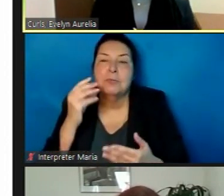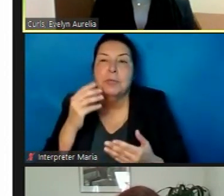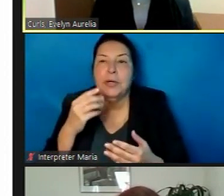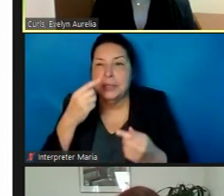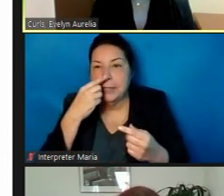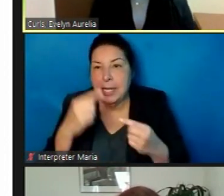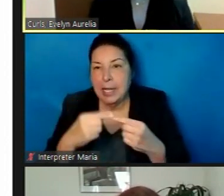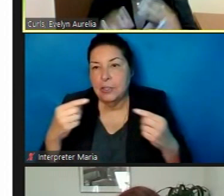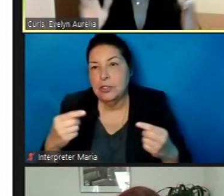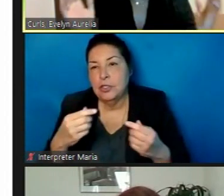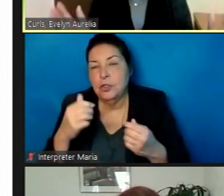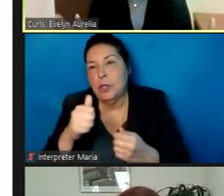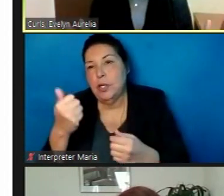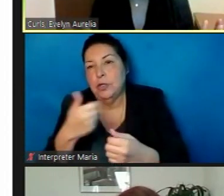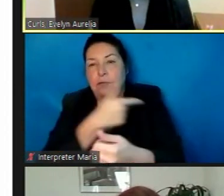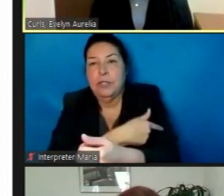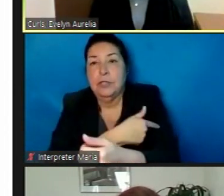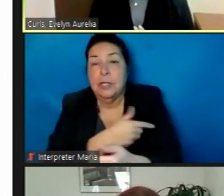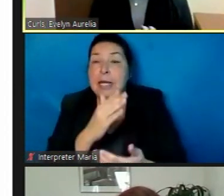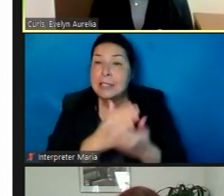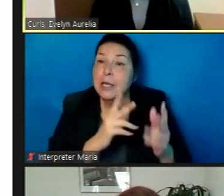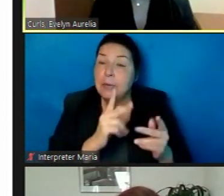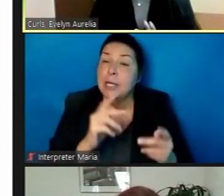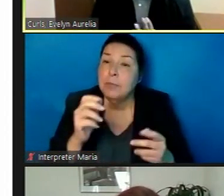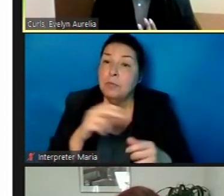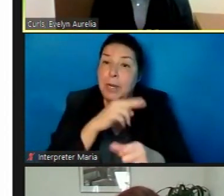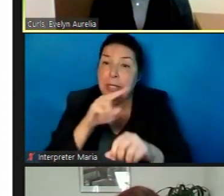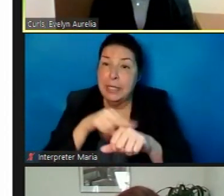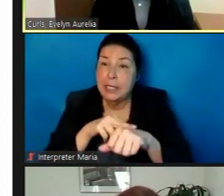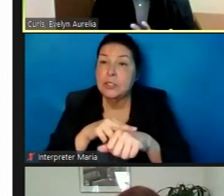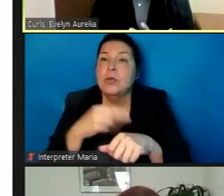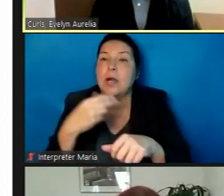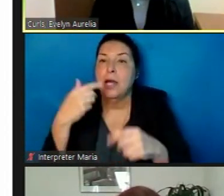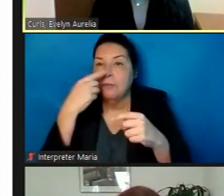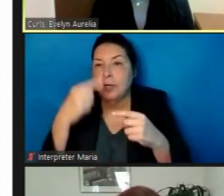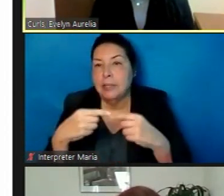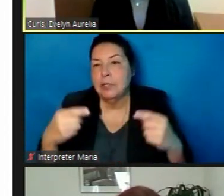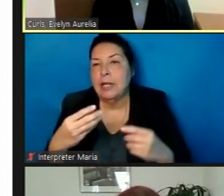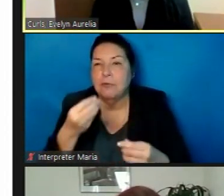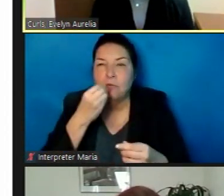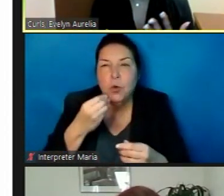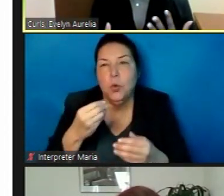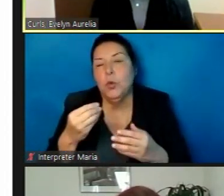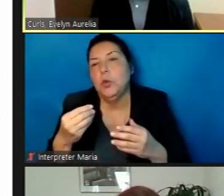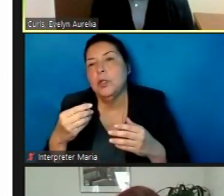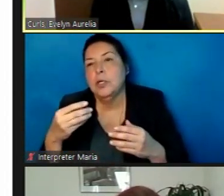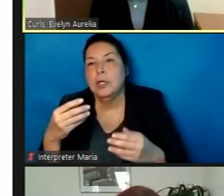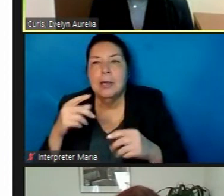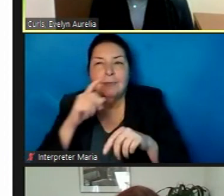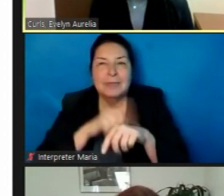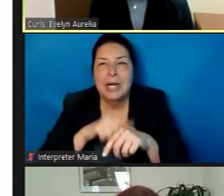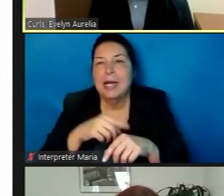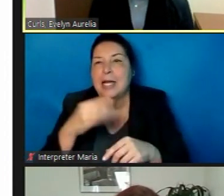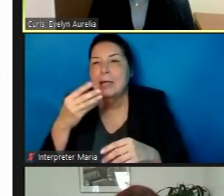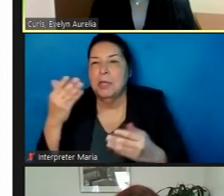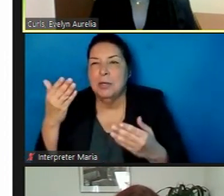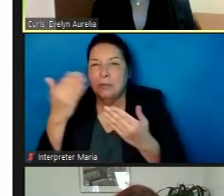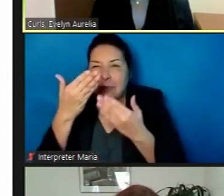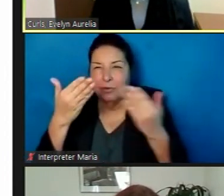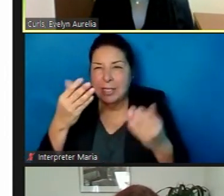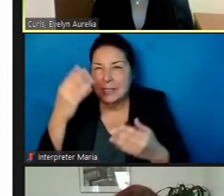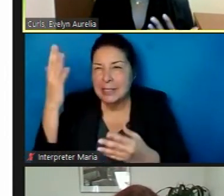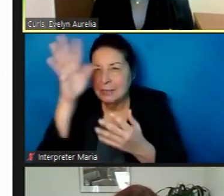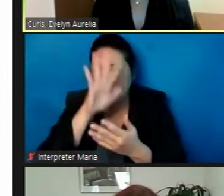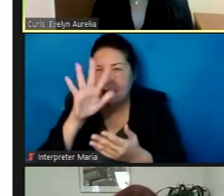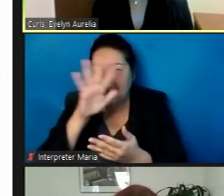People who are more kind of allergic in nature, people who have a lot of seasonal allergies or food allergies or medication allergies can still get the vaccine. Some people